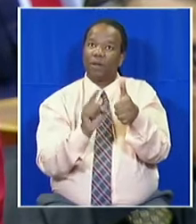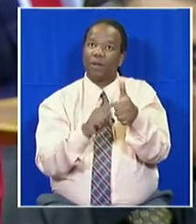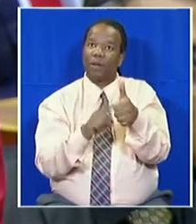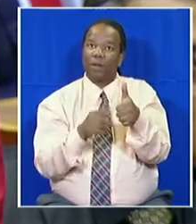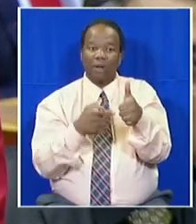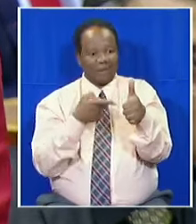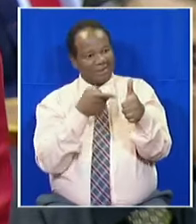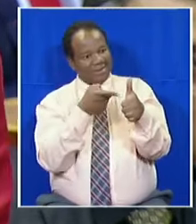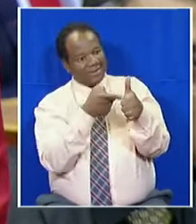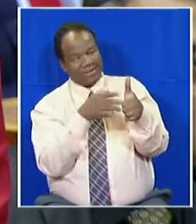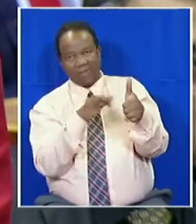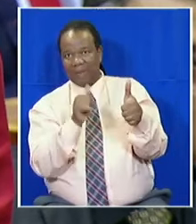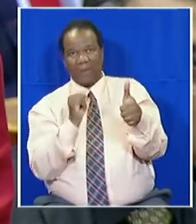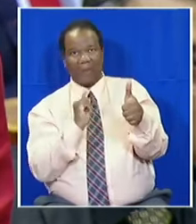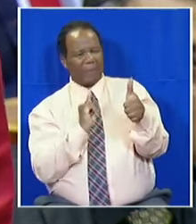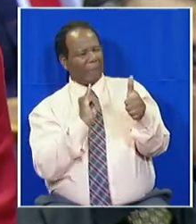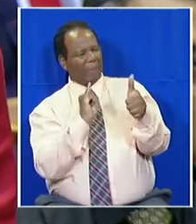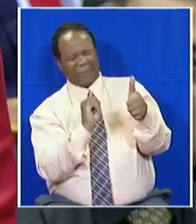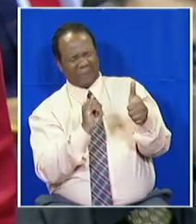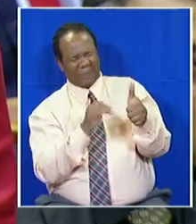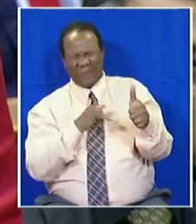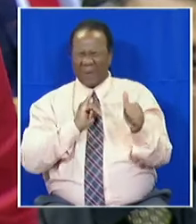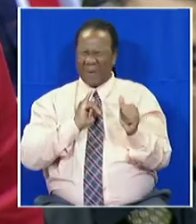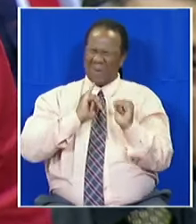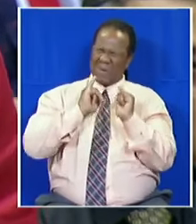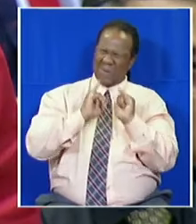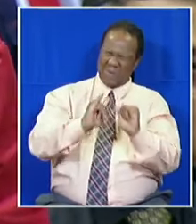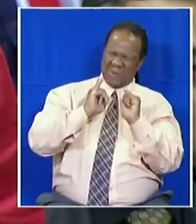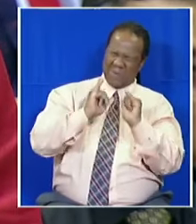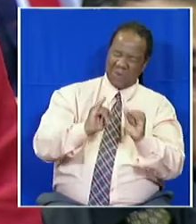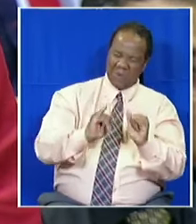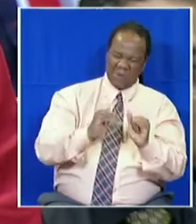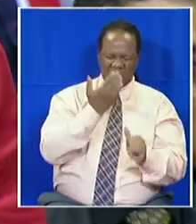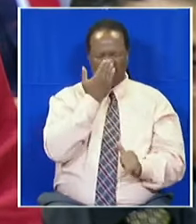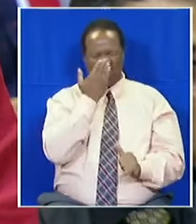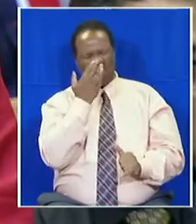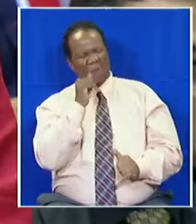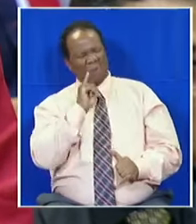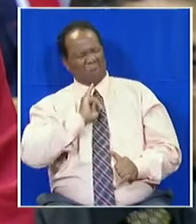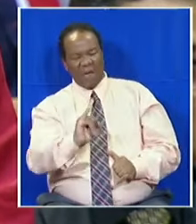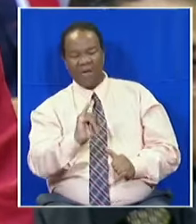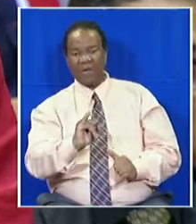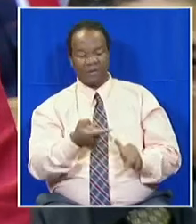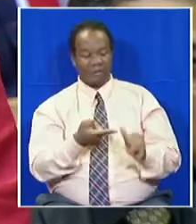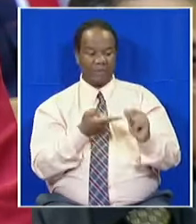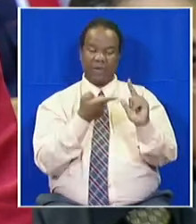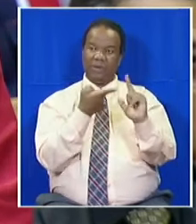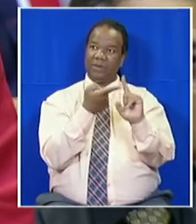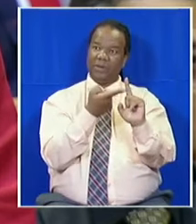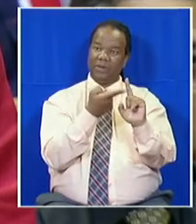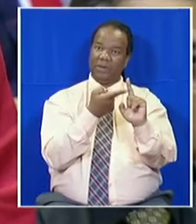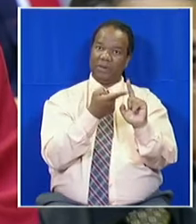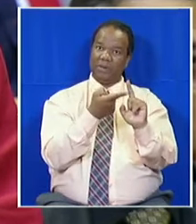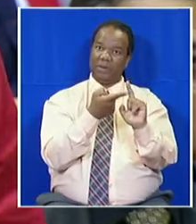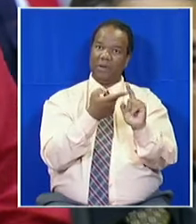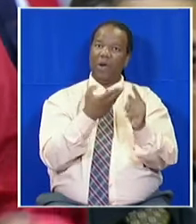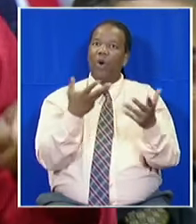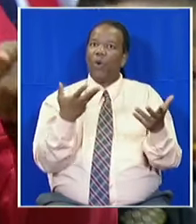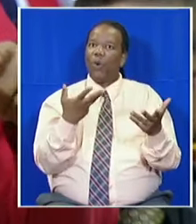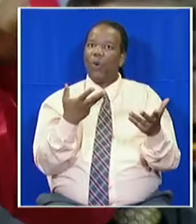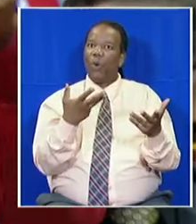incorrigible man, rotten to the core. And that has been found by the Constitutional